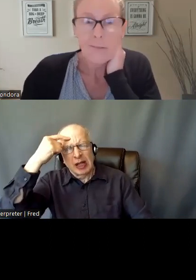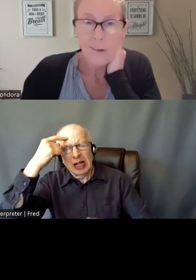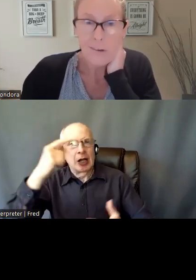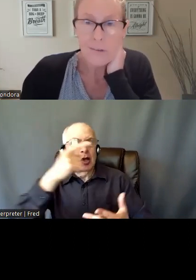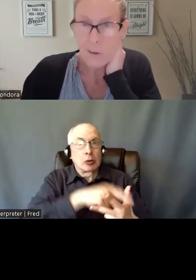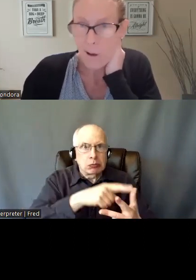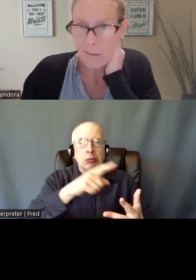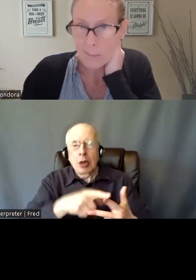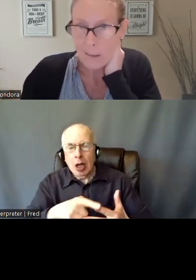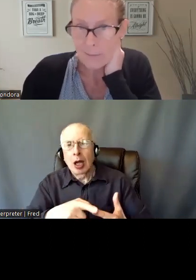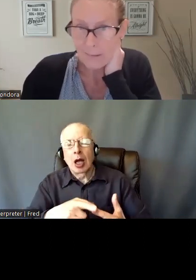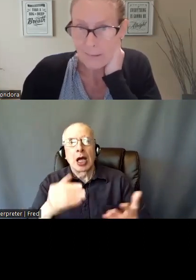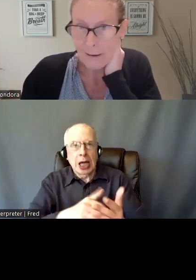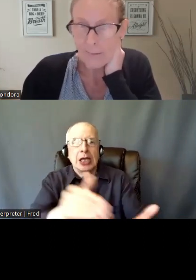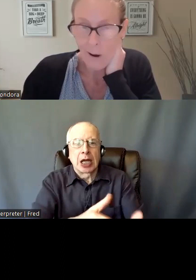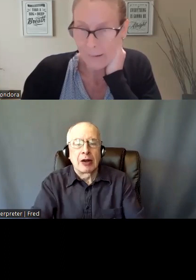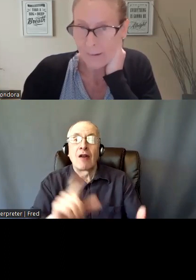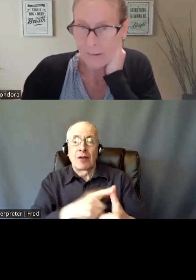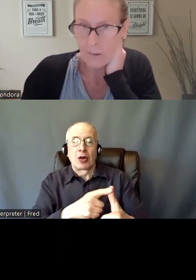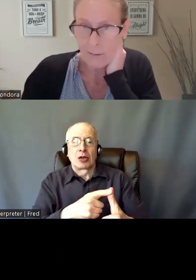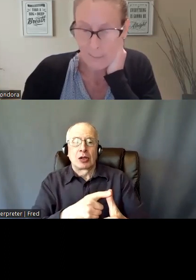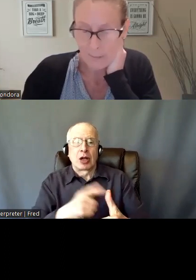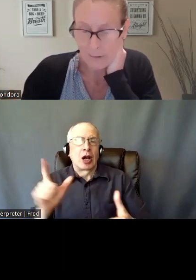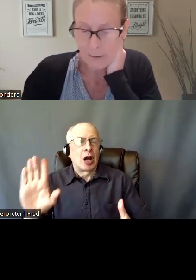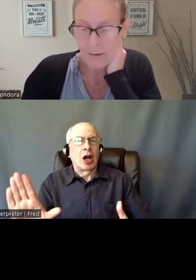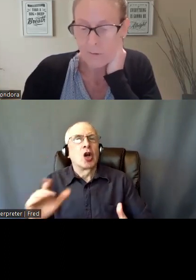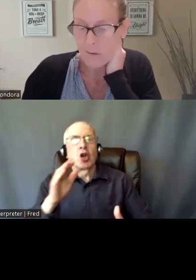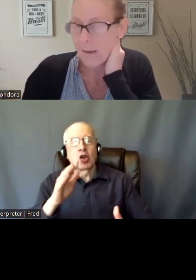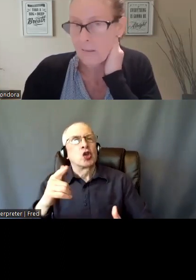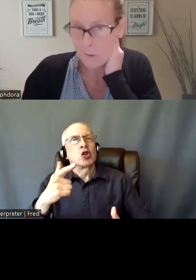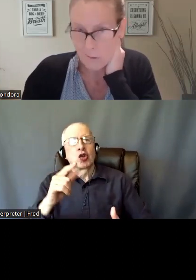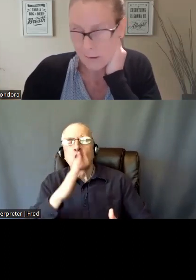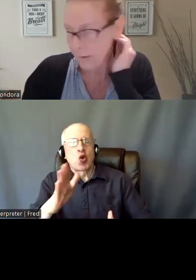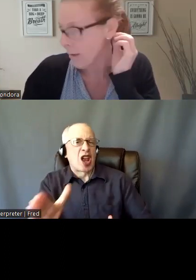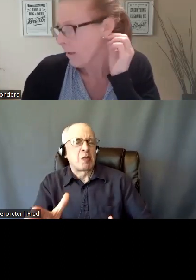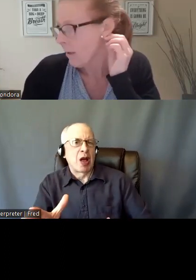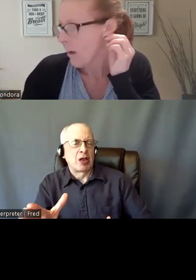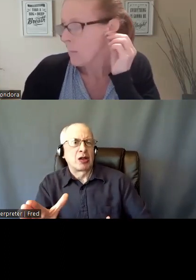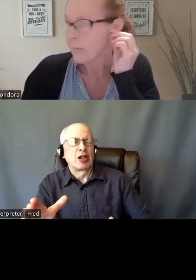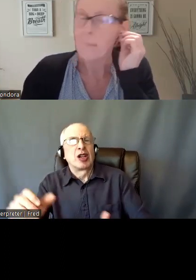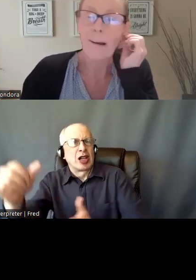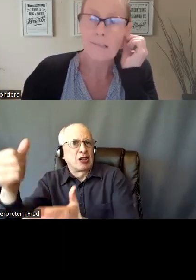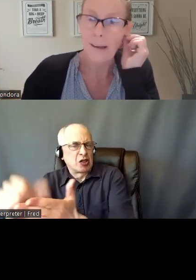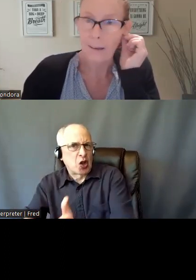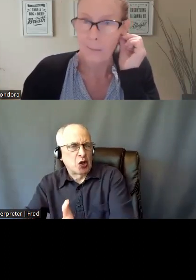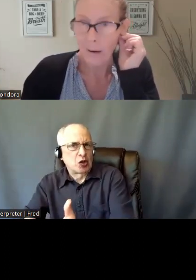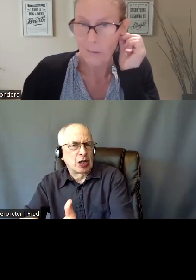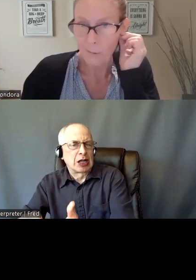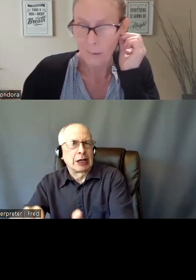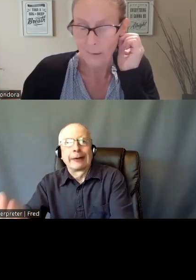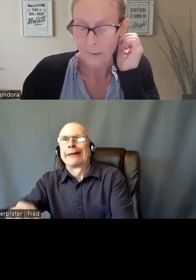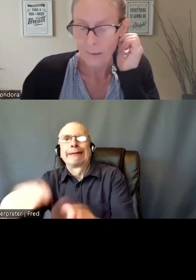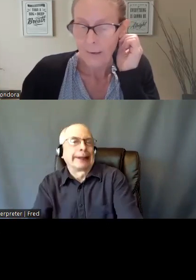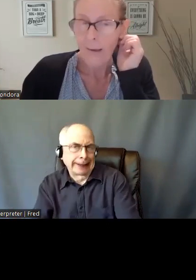When first she lost her beloved Nani, her grandmother, after she had surgery for a metastatic